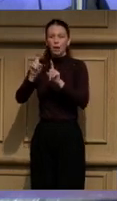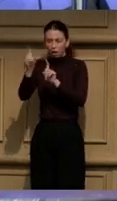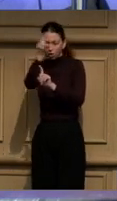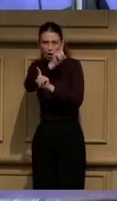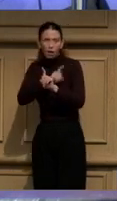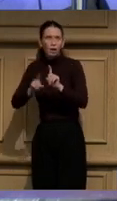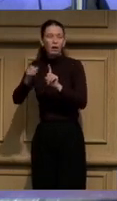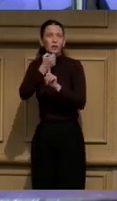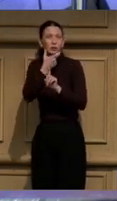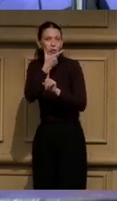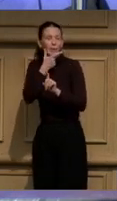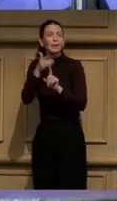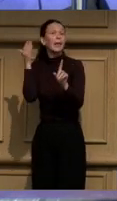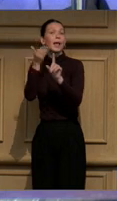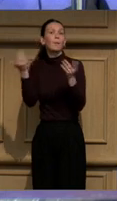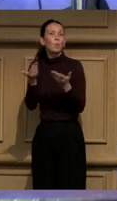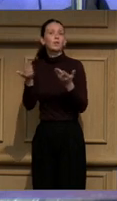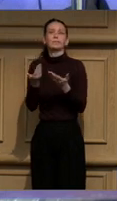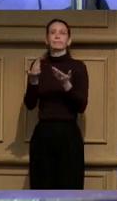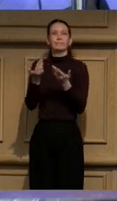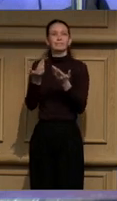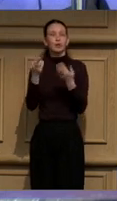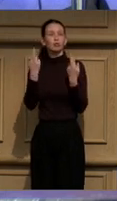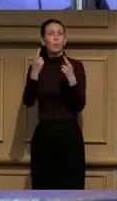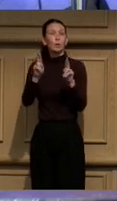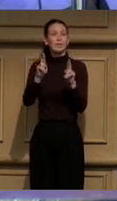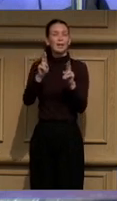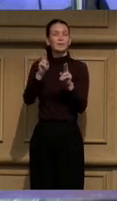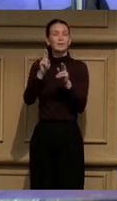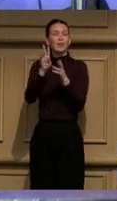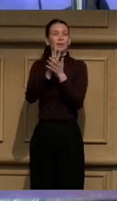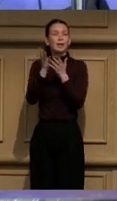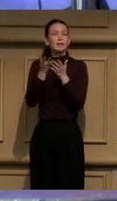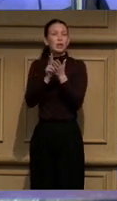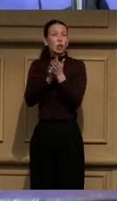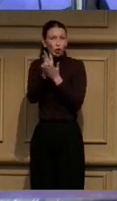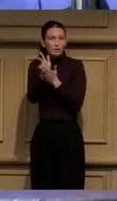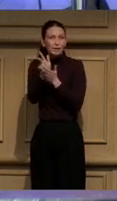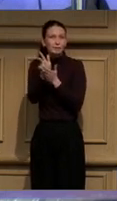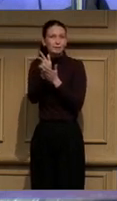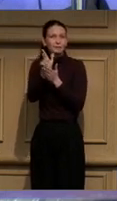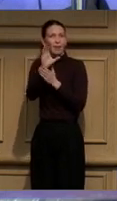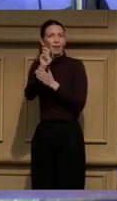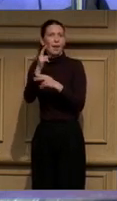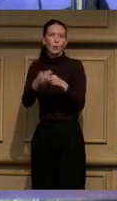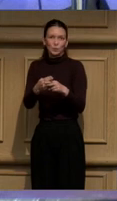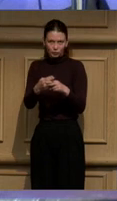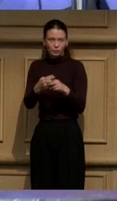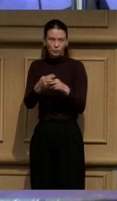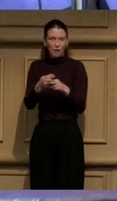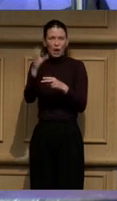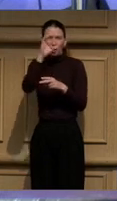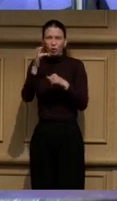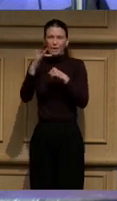aimed to reflect on the 1913 lockout and the contemporary, and I suppose looked for a contemporary expression